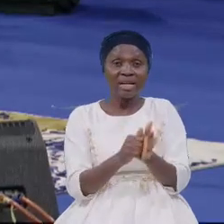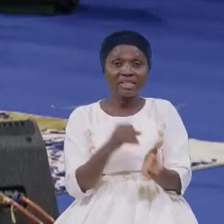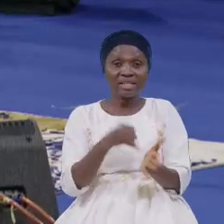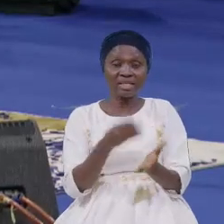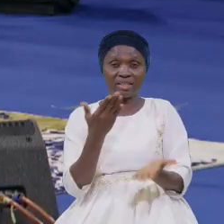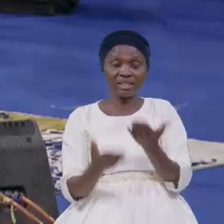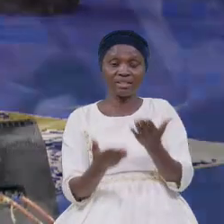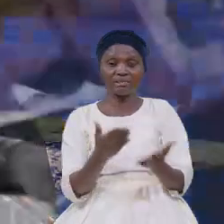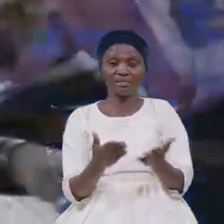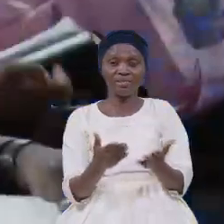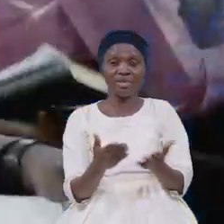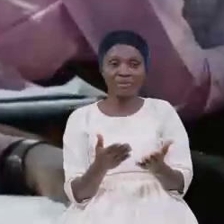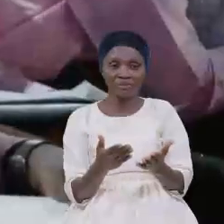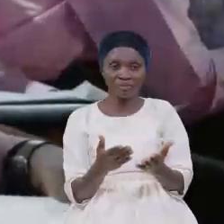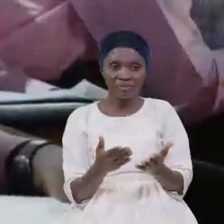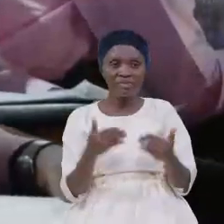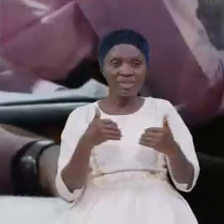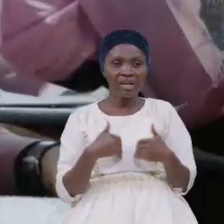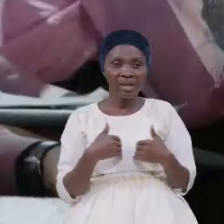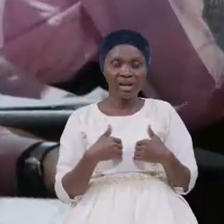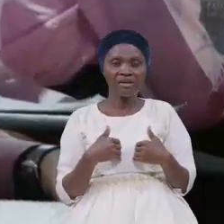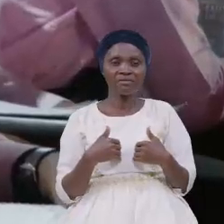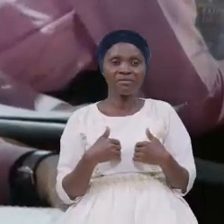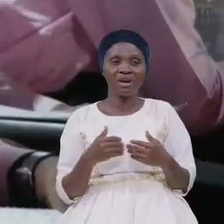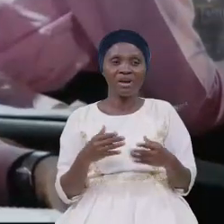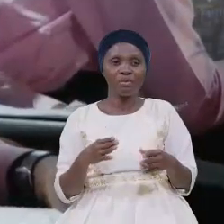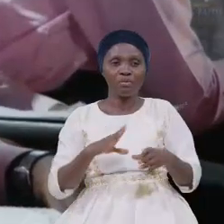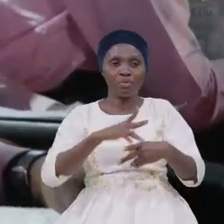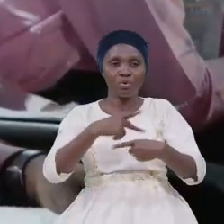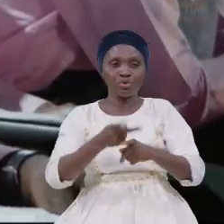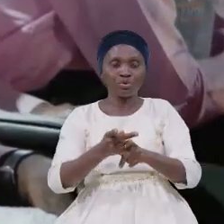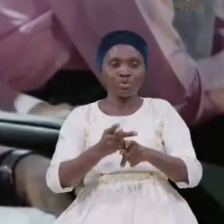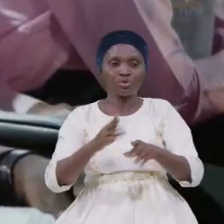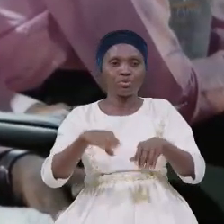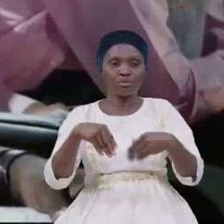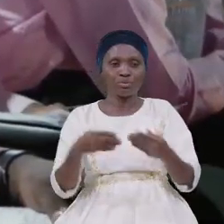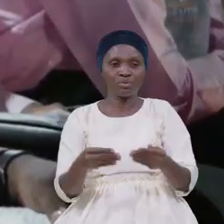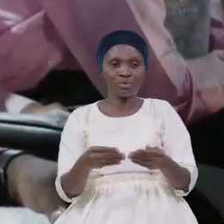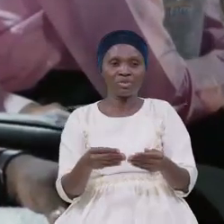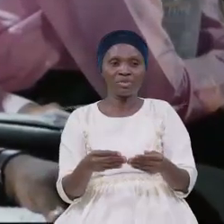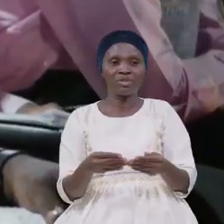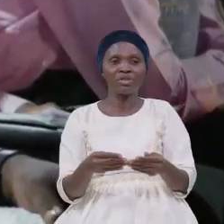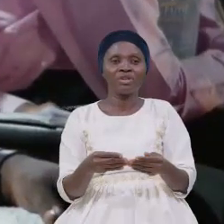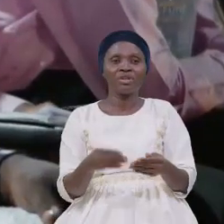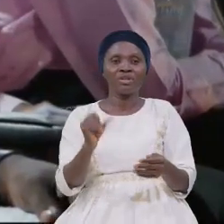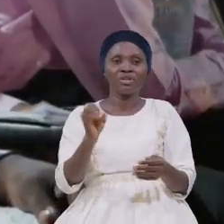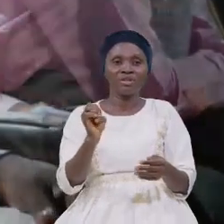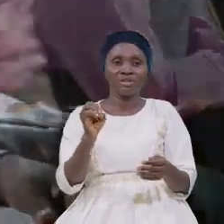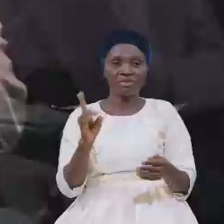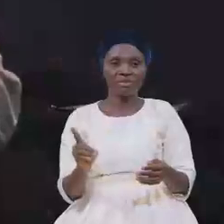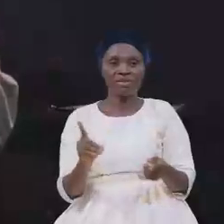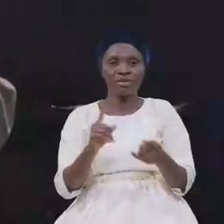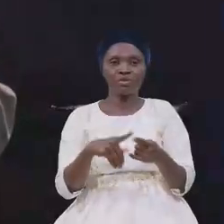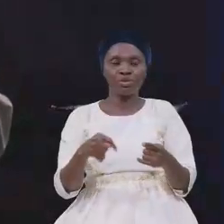give seed to the sower and bread to the eater. Verse 11, it